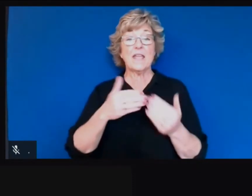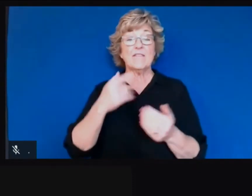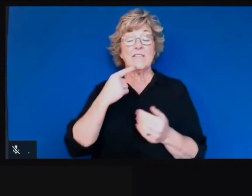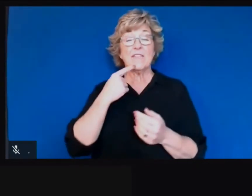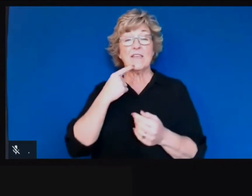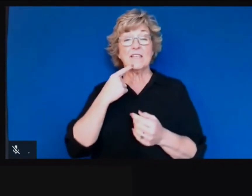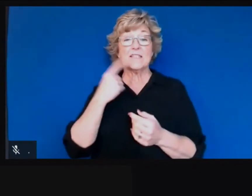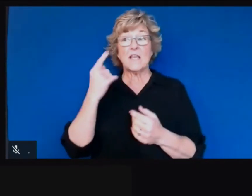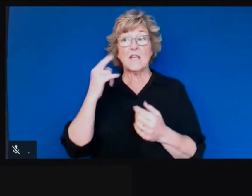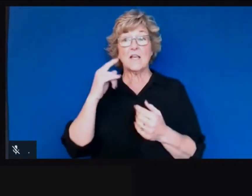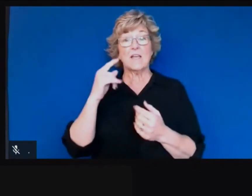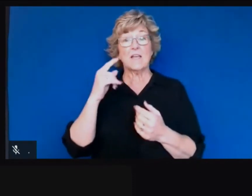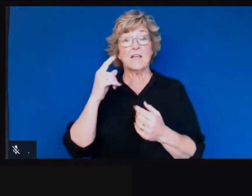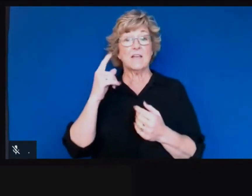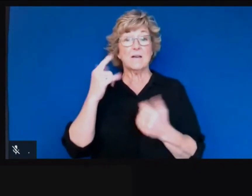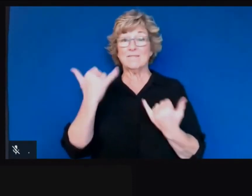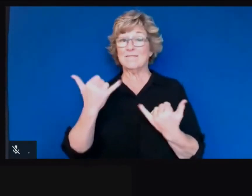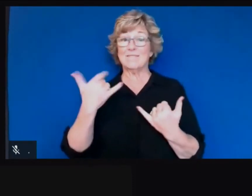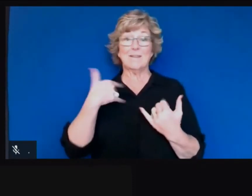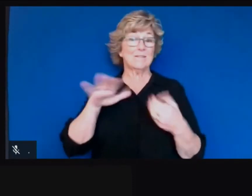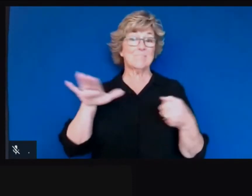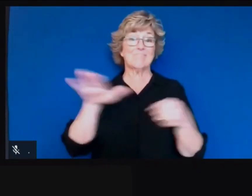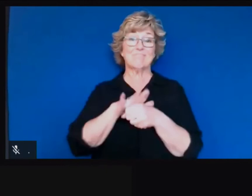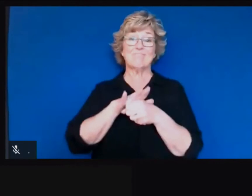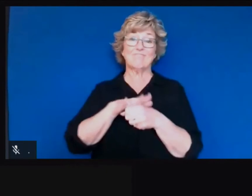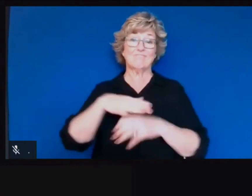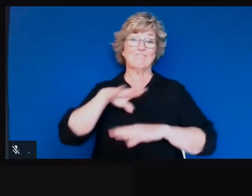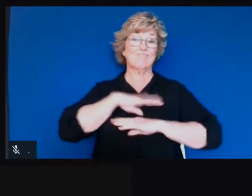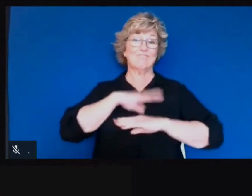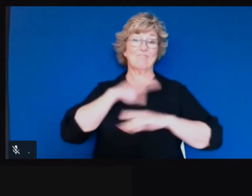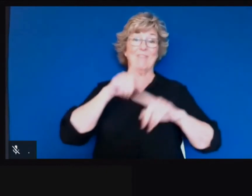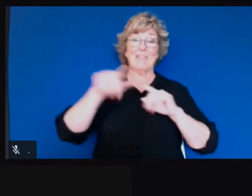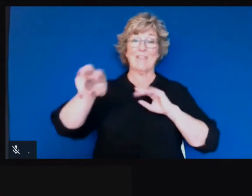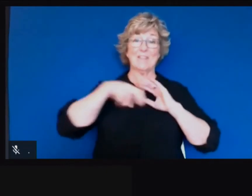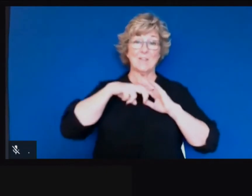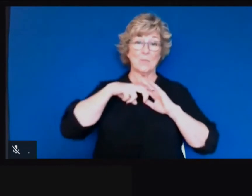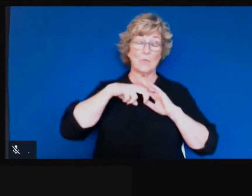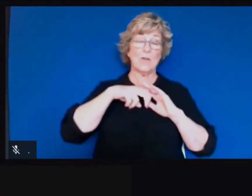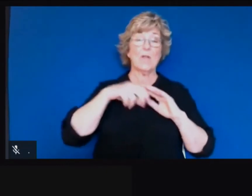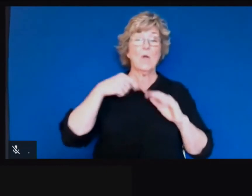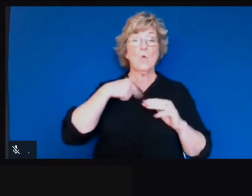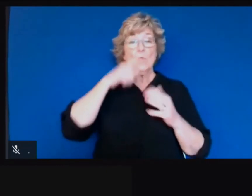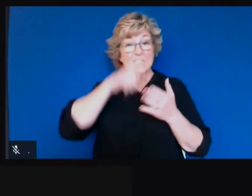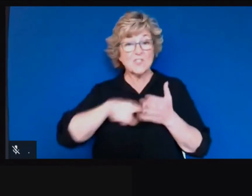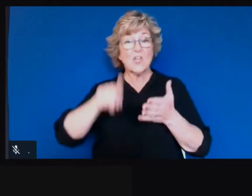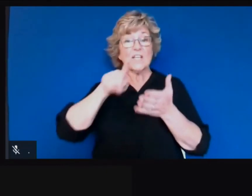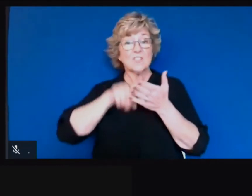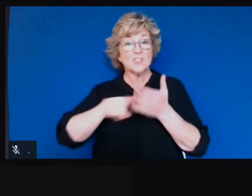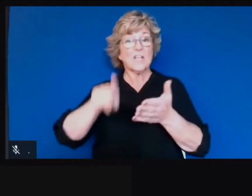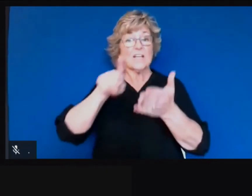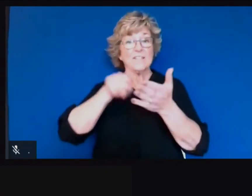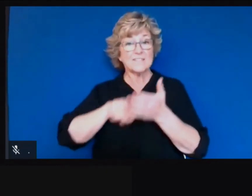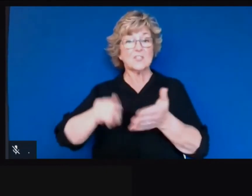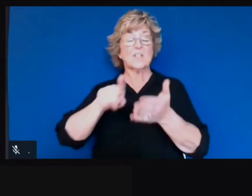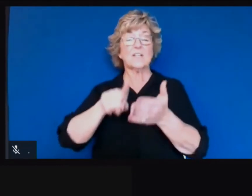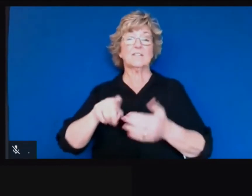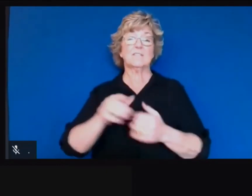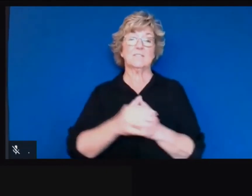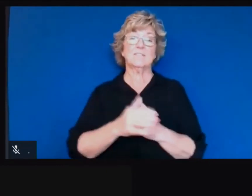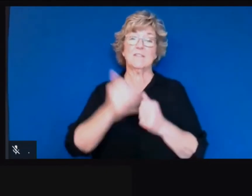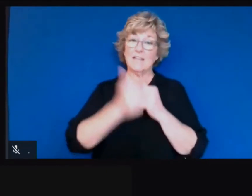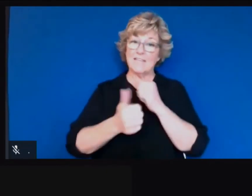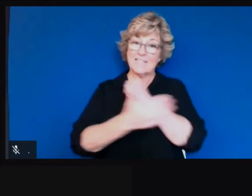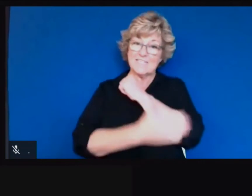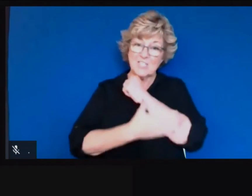able to take a transfer, we constantly check in, because we try, as every hospital does, every county does,